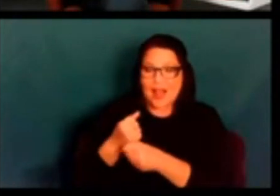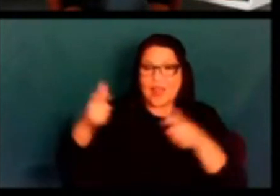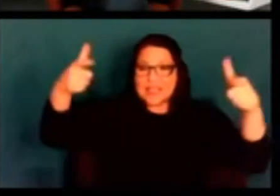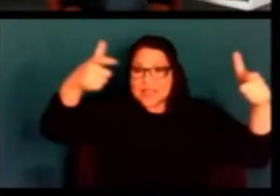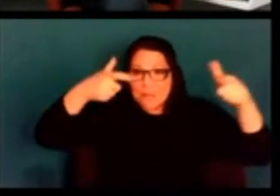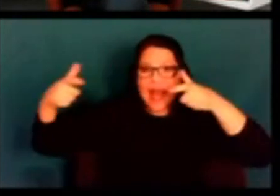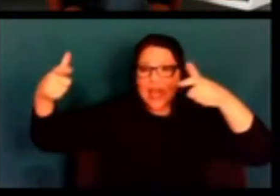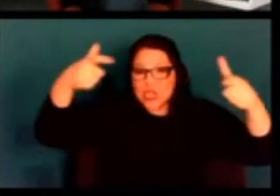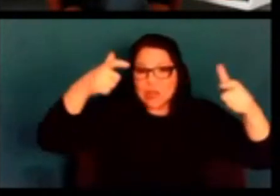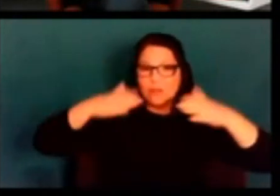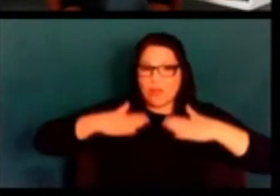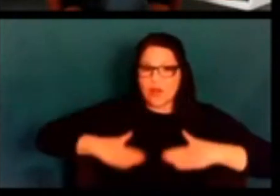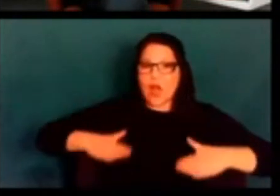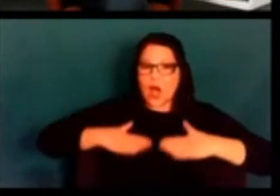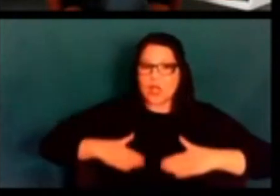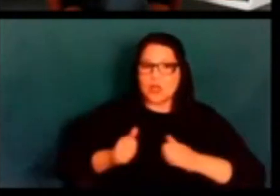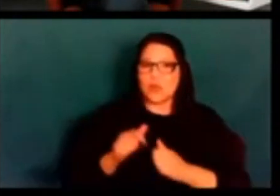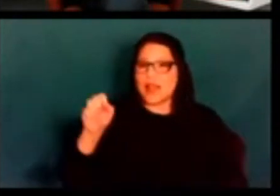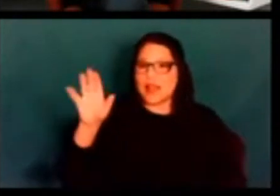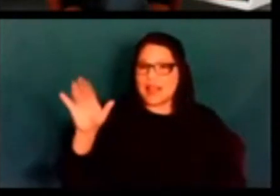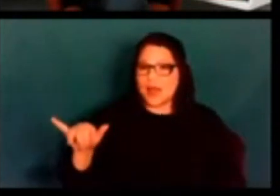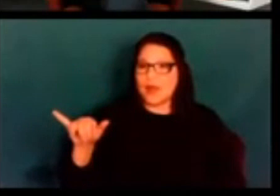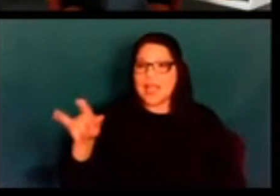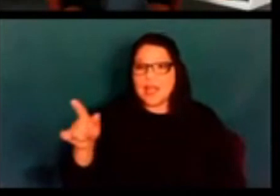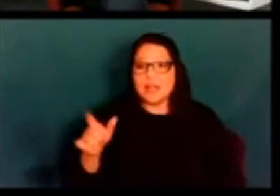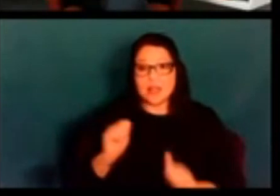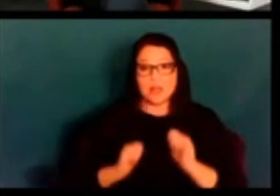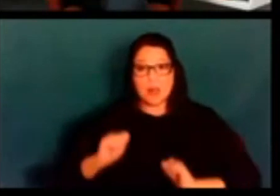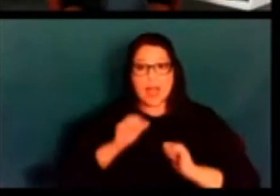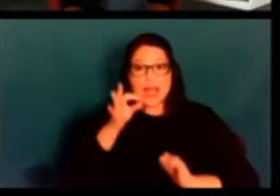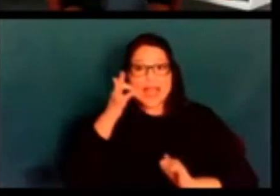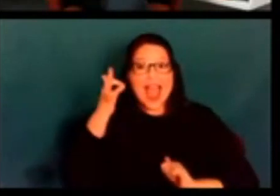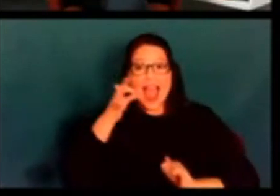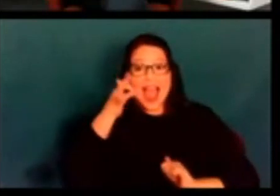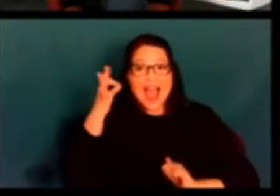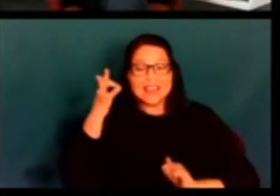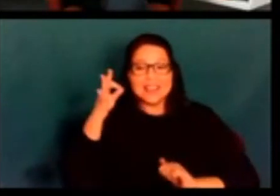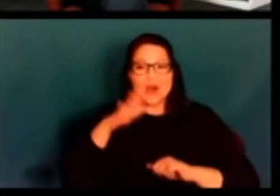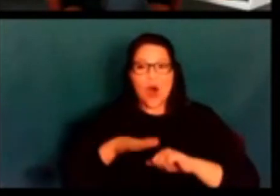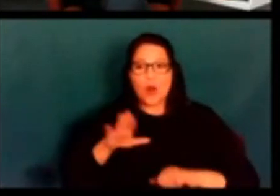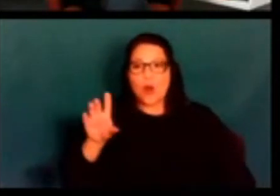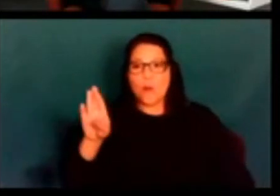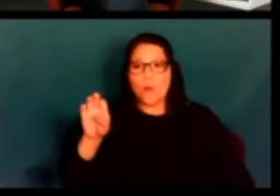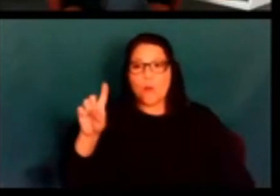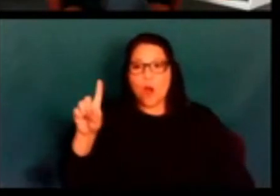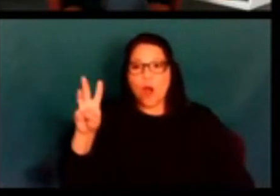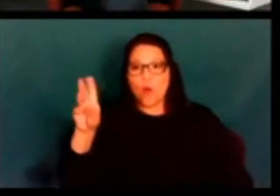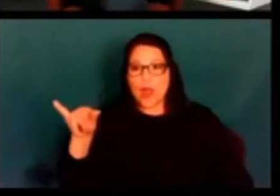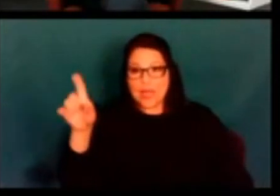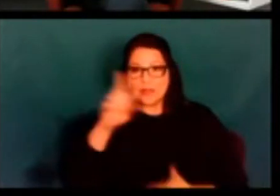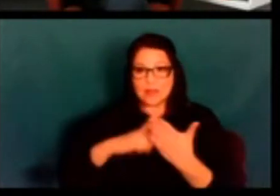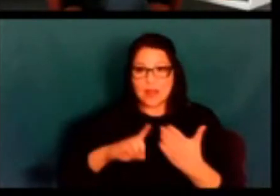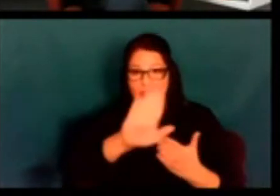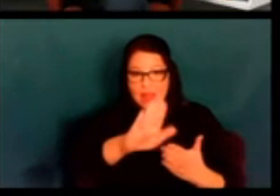costume. That was Larry Legaspi. Like I said, he did Cats and all of those Broadway plays. He did all the designs for the